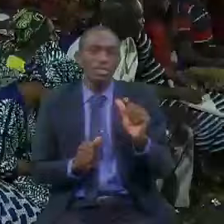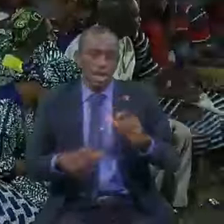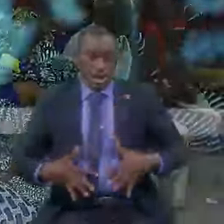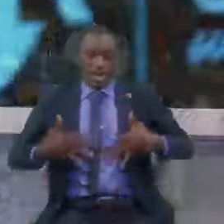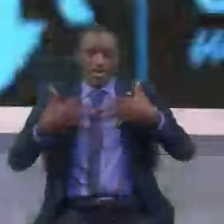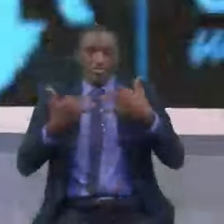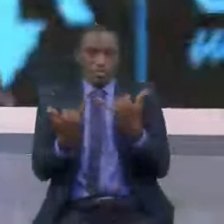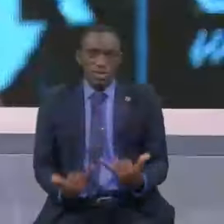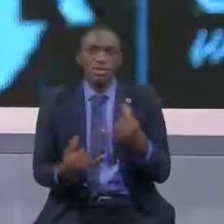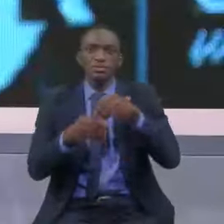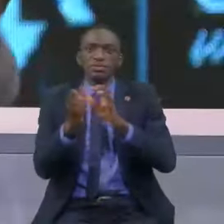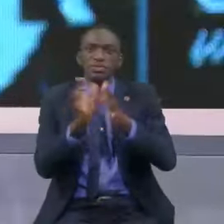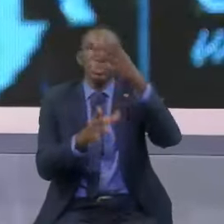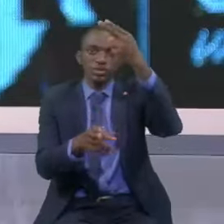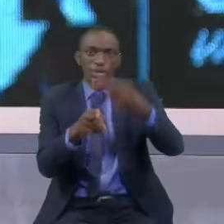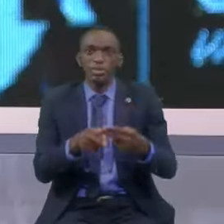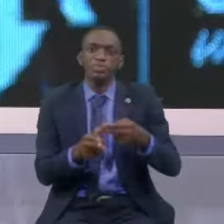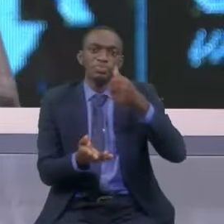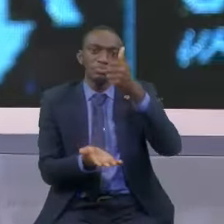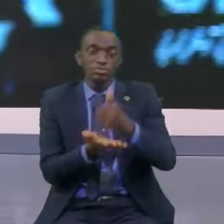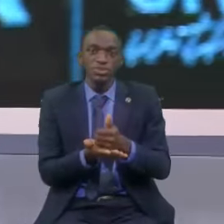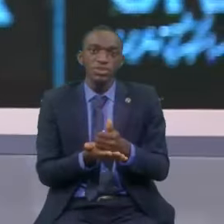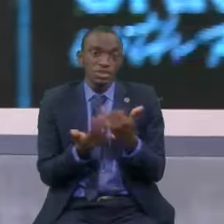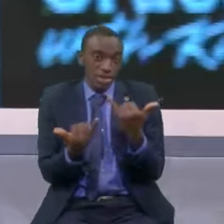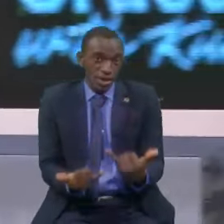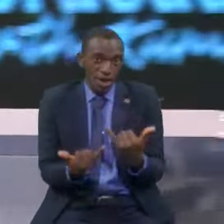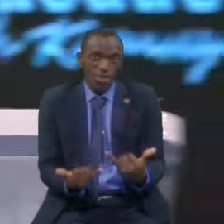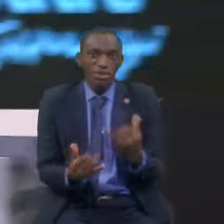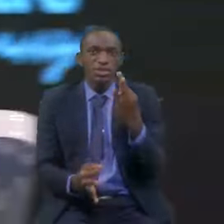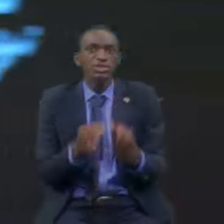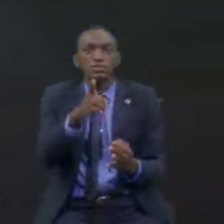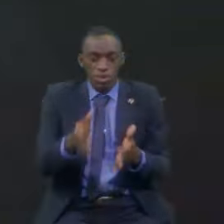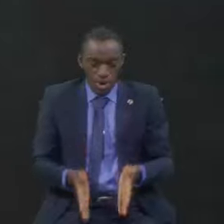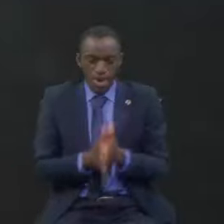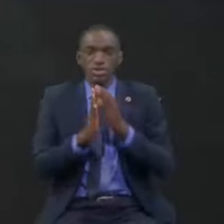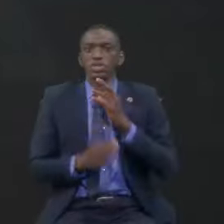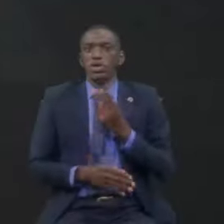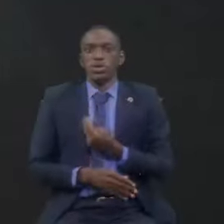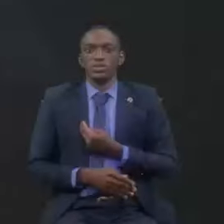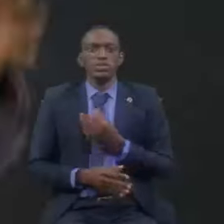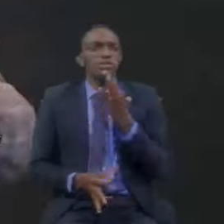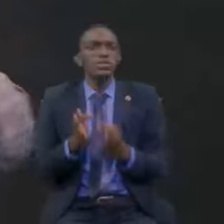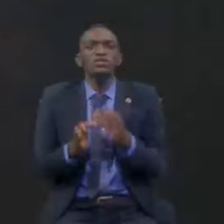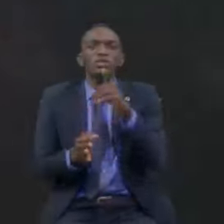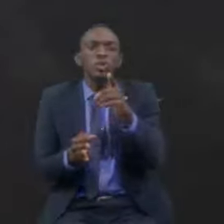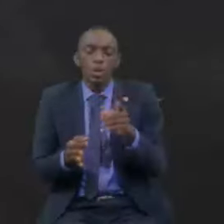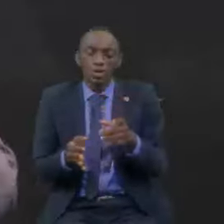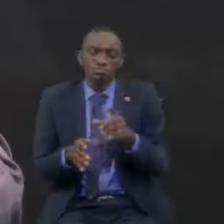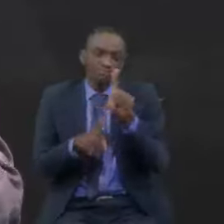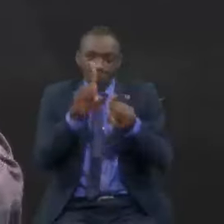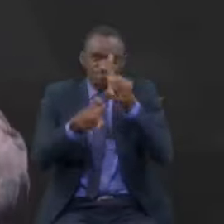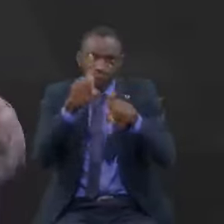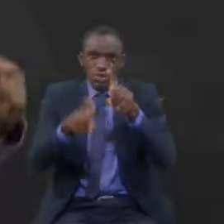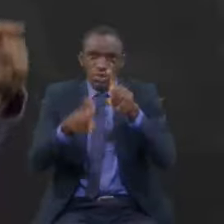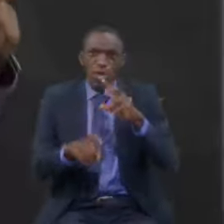name. Now, if you ask us, if you examine us, if you want to